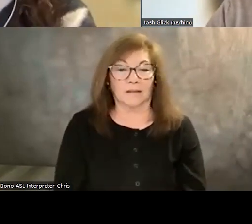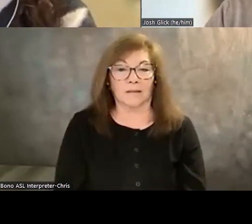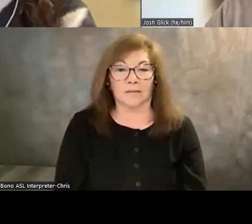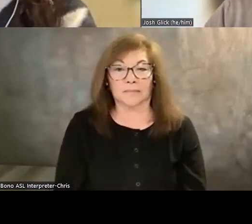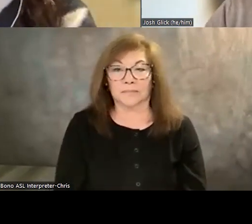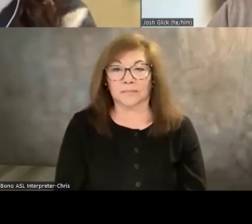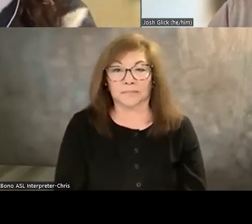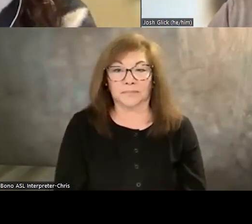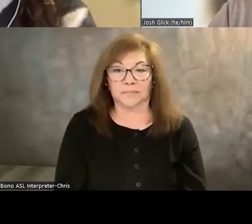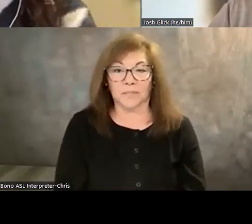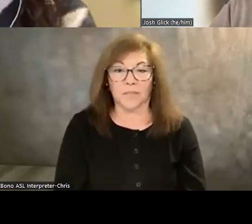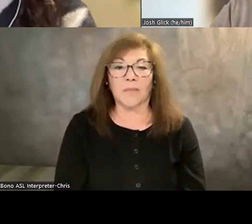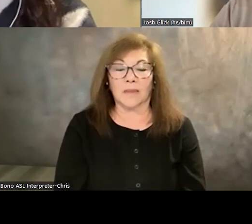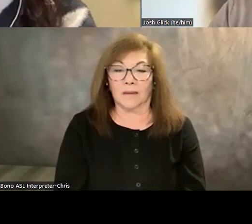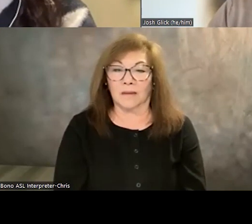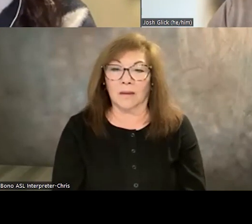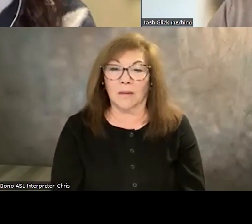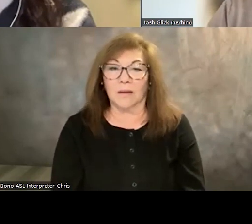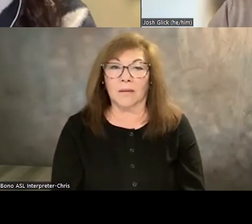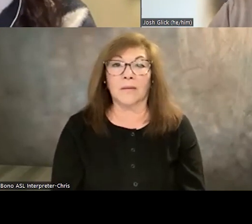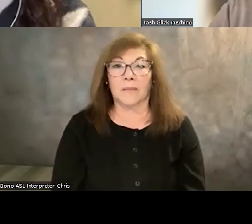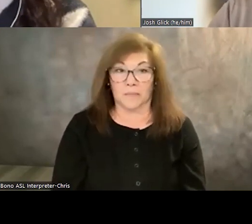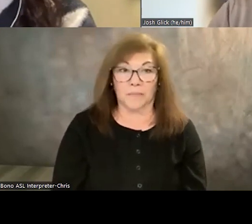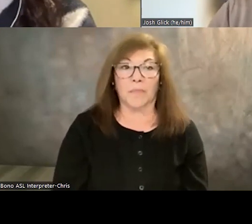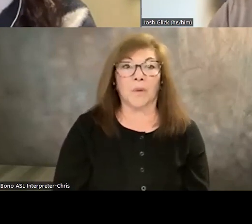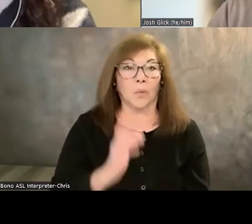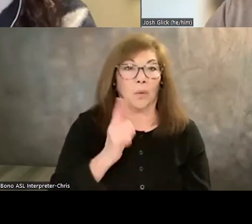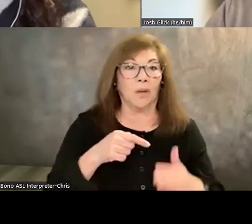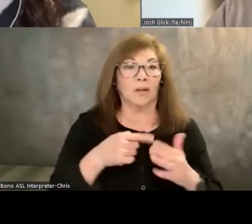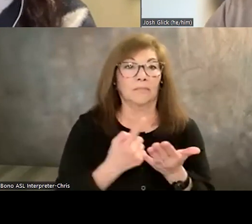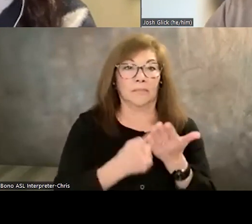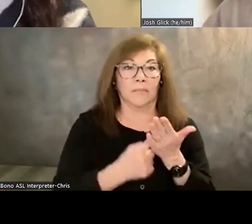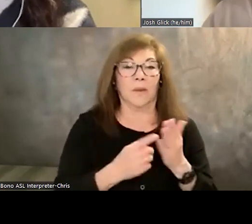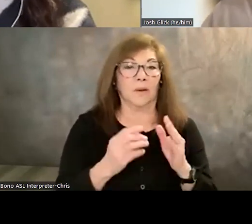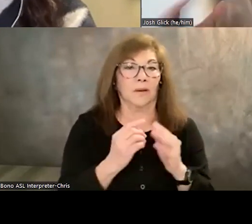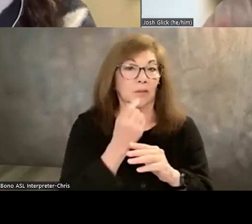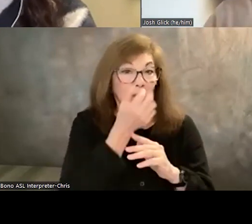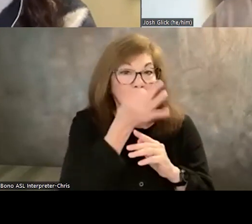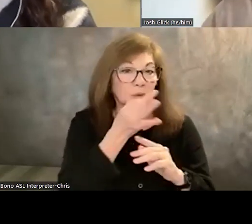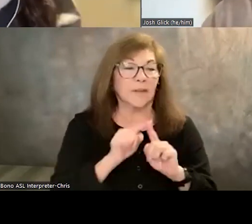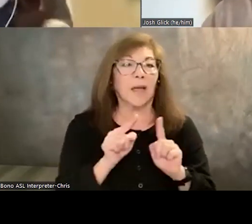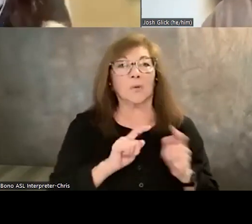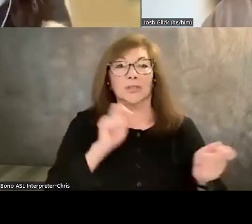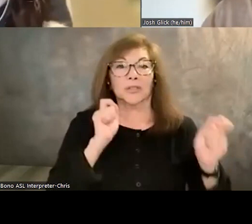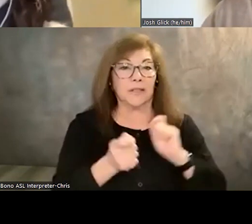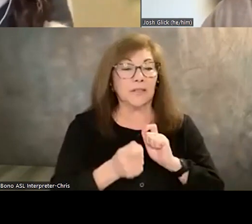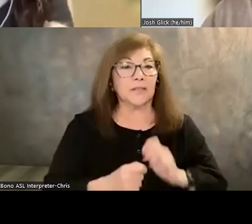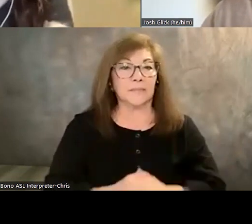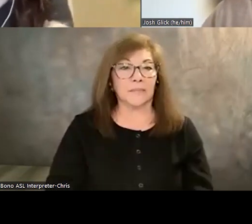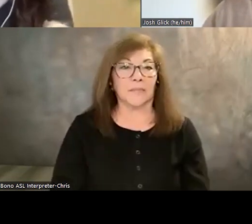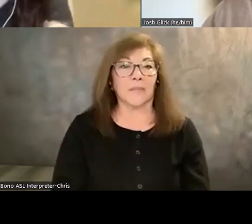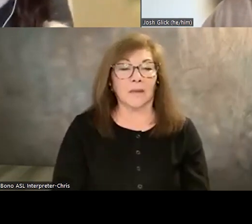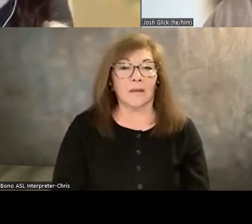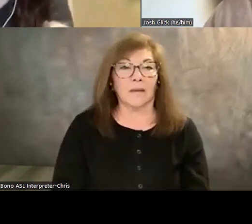Yeah, definitely. We'll get into it in a couple minutes. So now we're sort of shifting to the